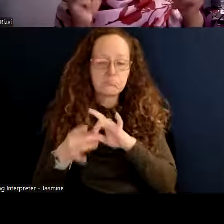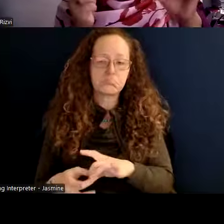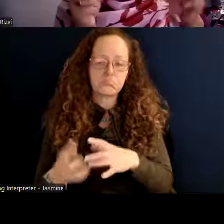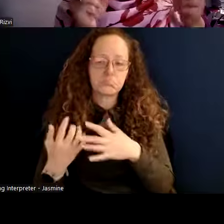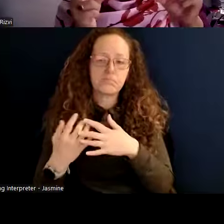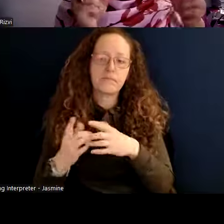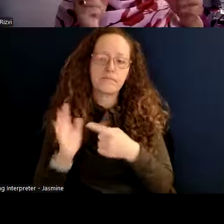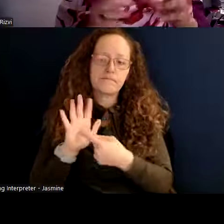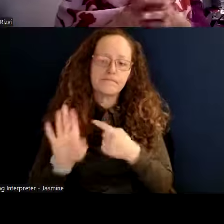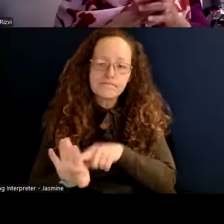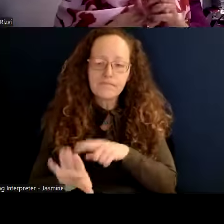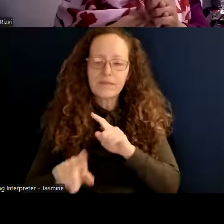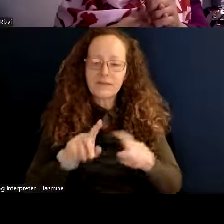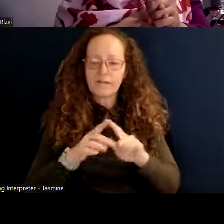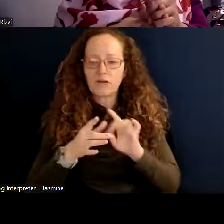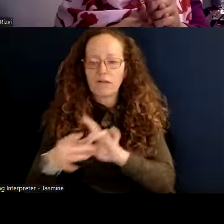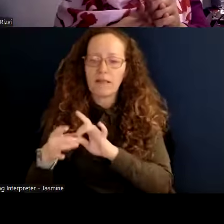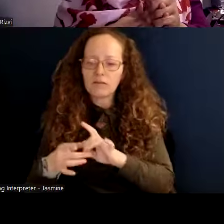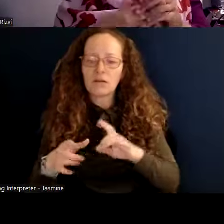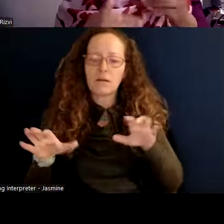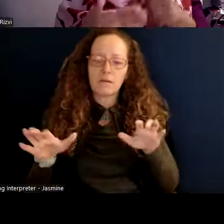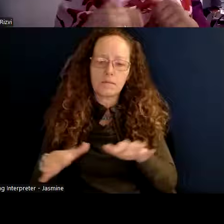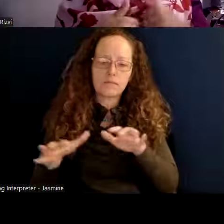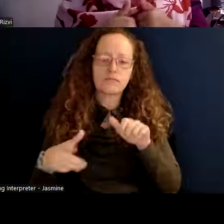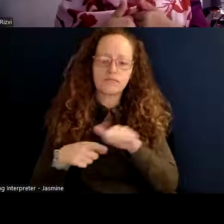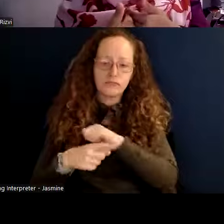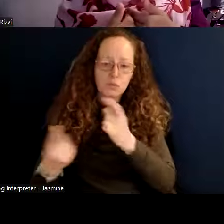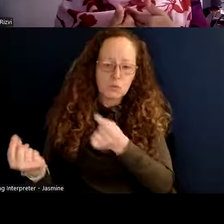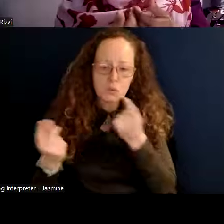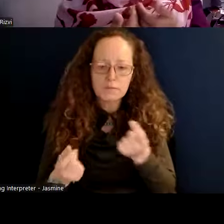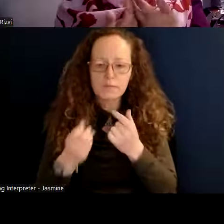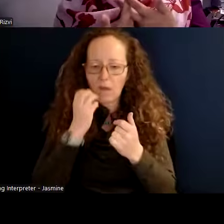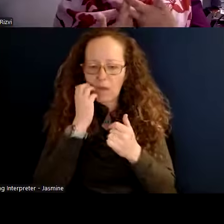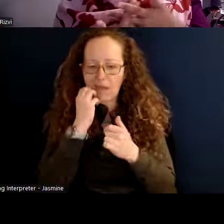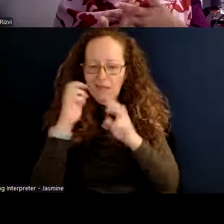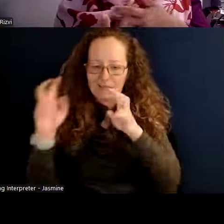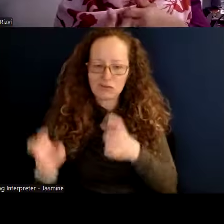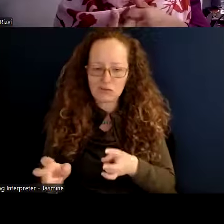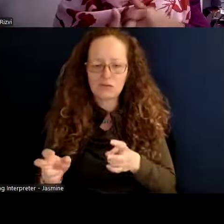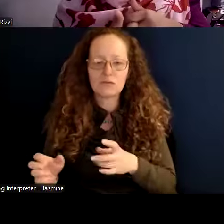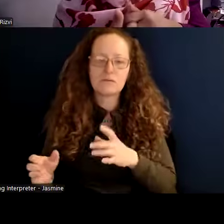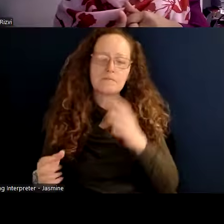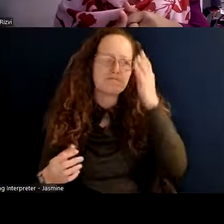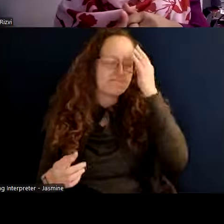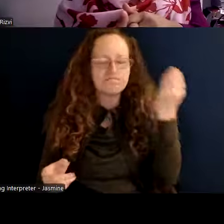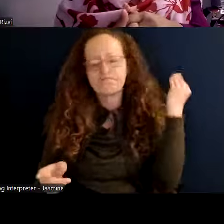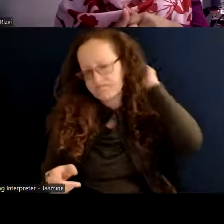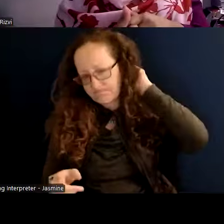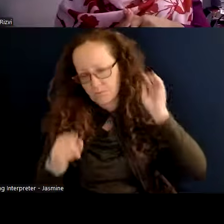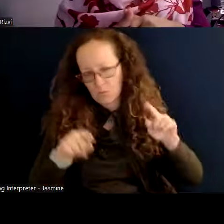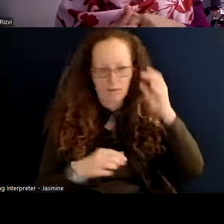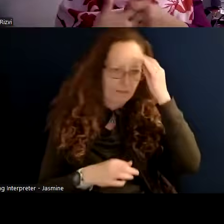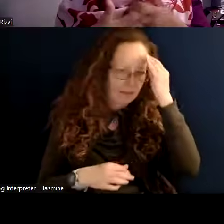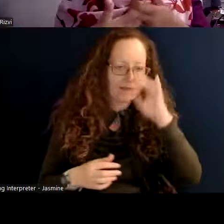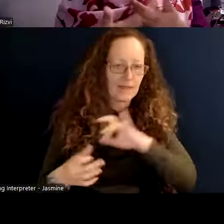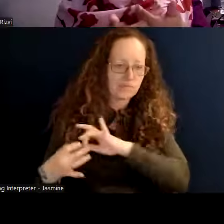kind of keep that in mind as we think about this. Now, this also resonates deeply with a relational, heart-centered approach to archaeological